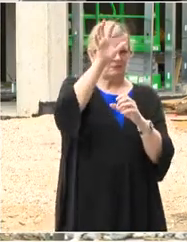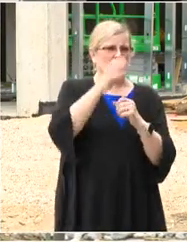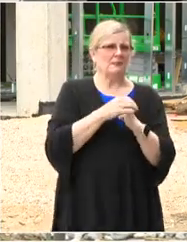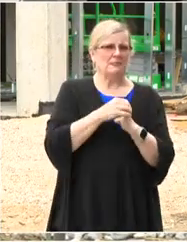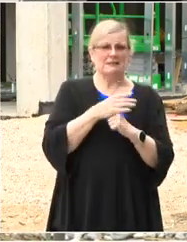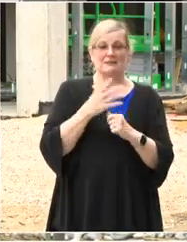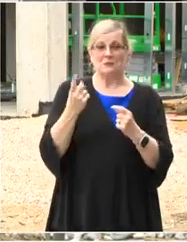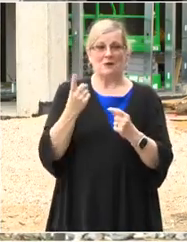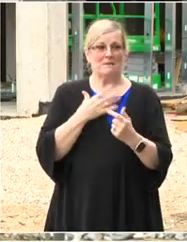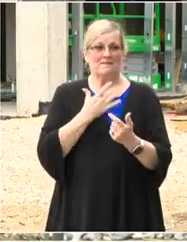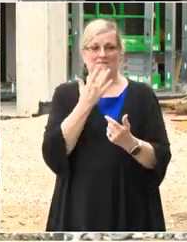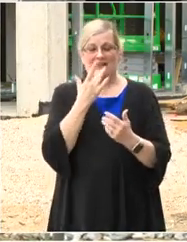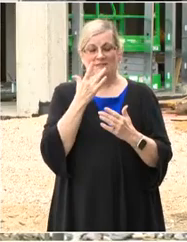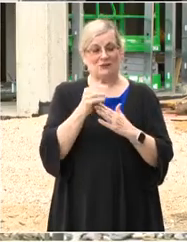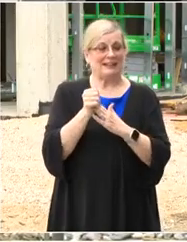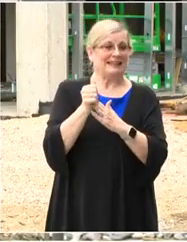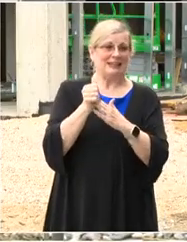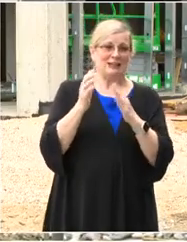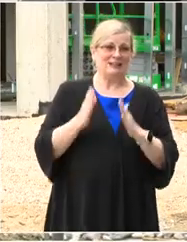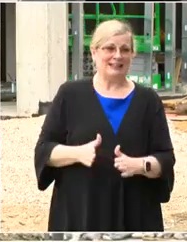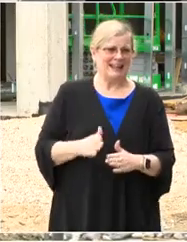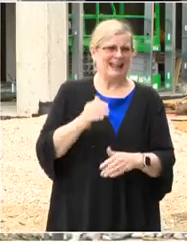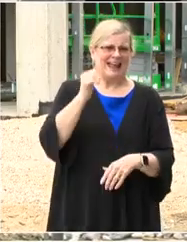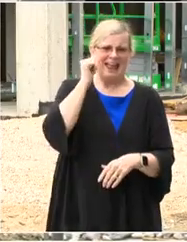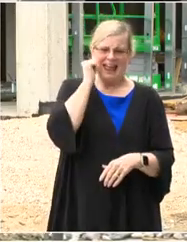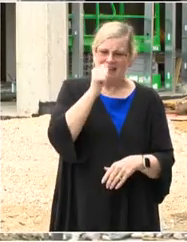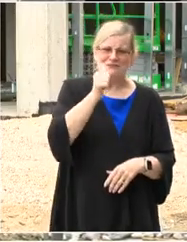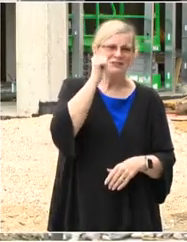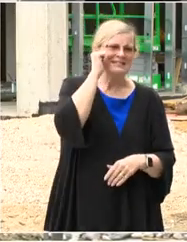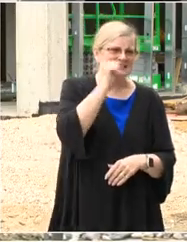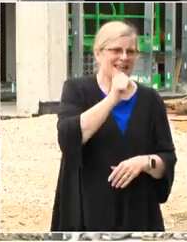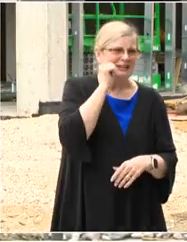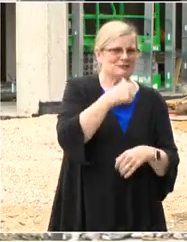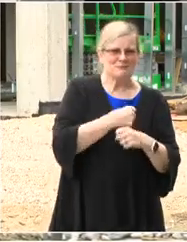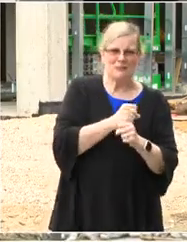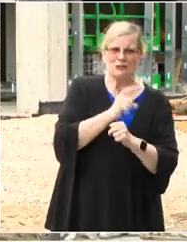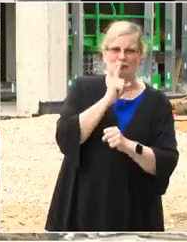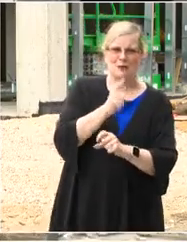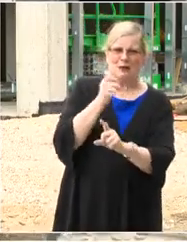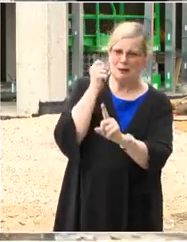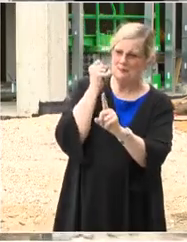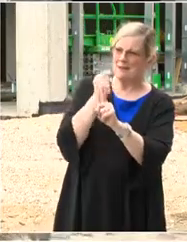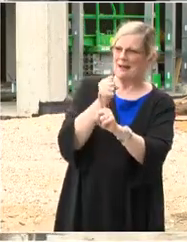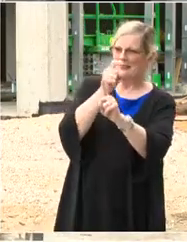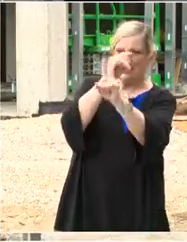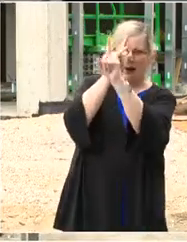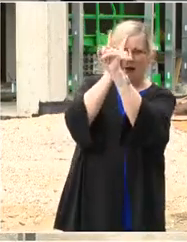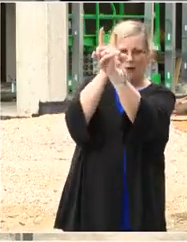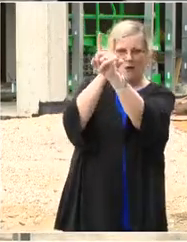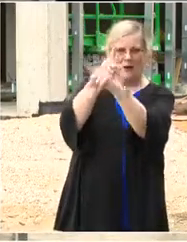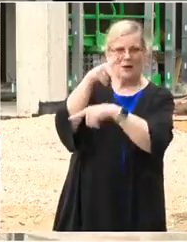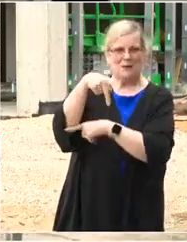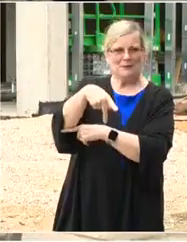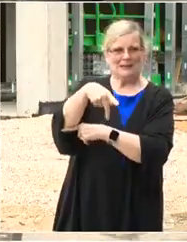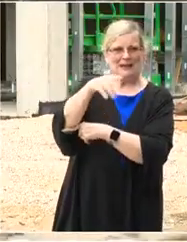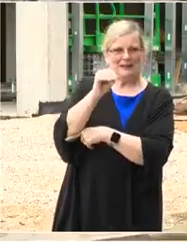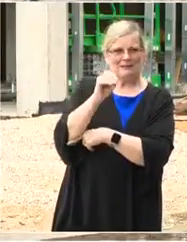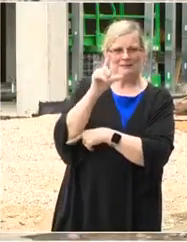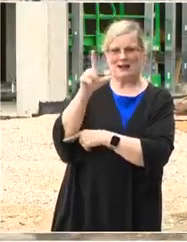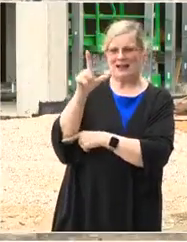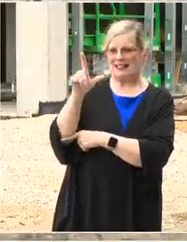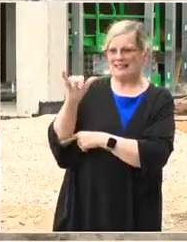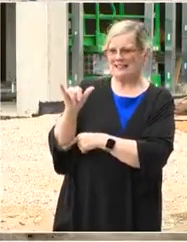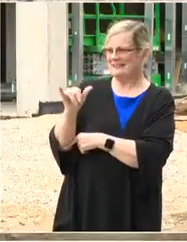helps us each and every day make sure that we're going to hit this goal. And that's Polly Donaldson, the Director of the Housing and Community